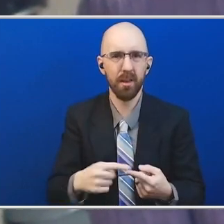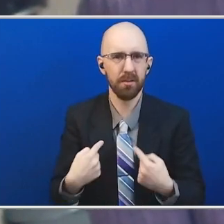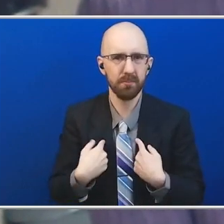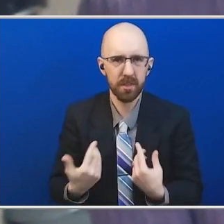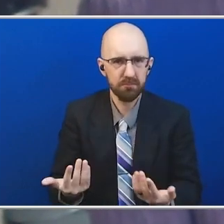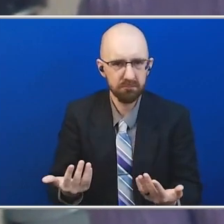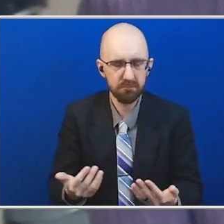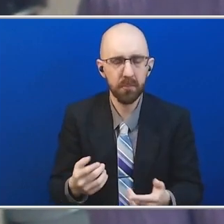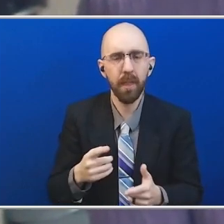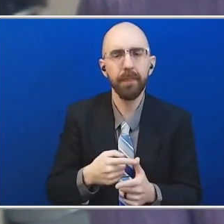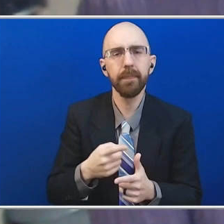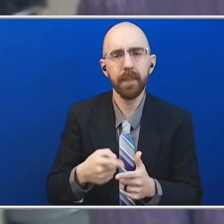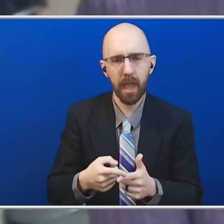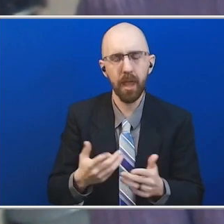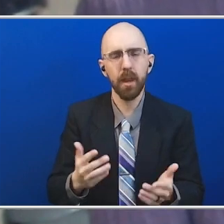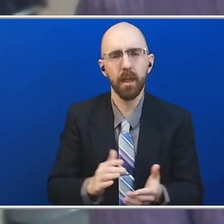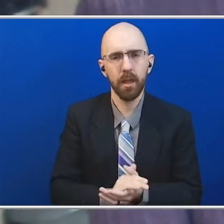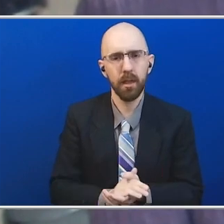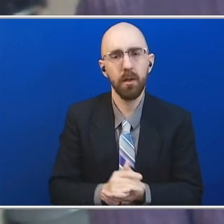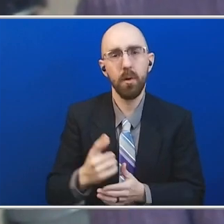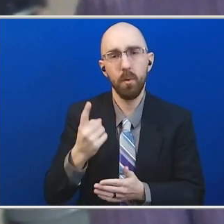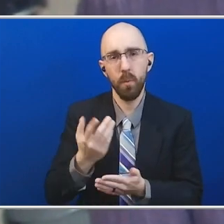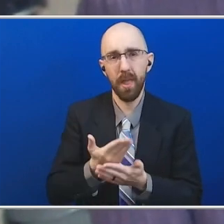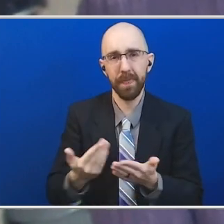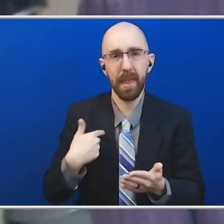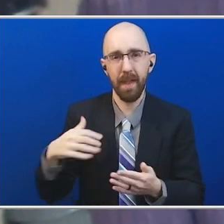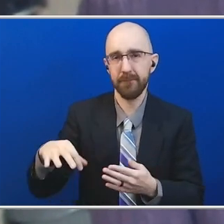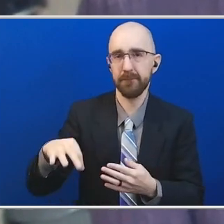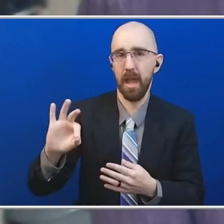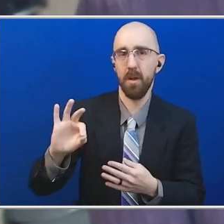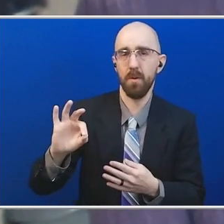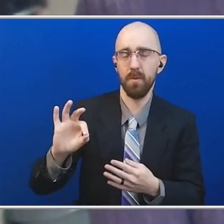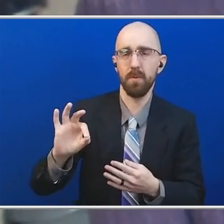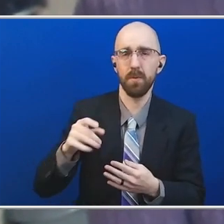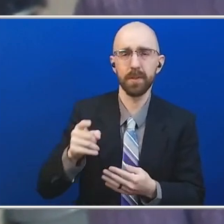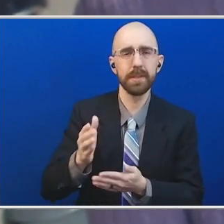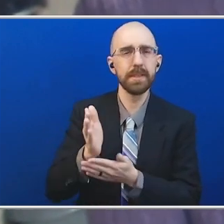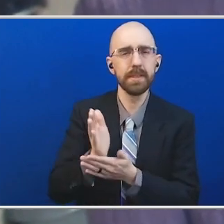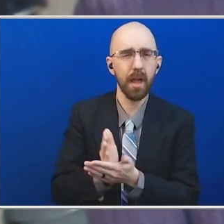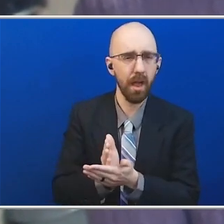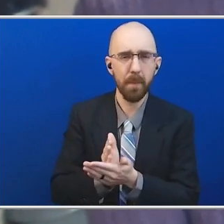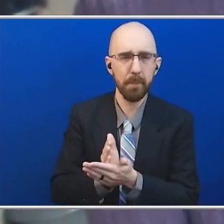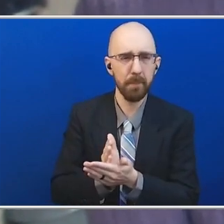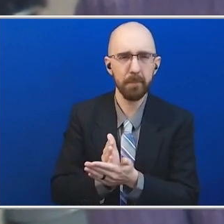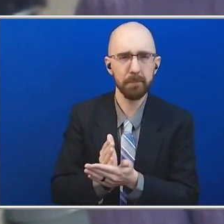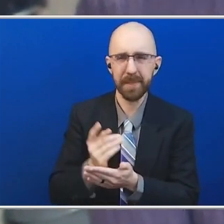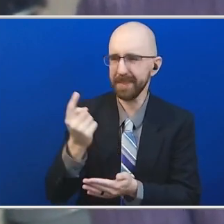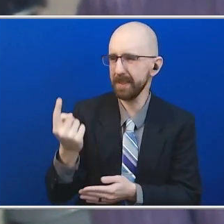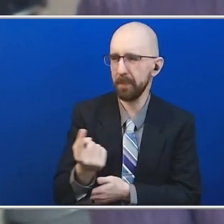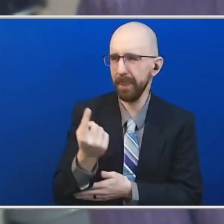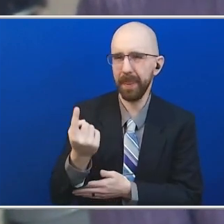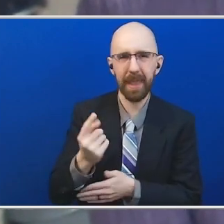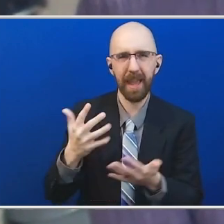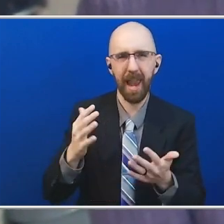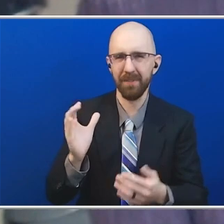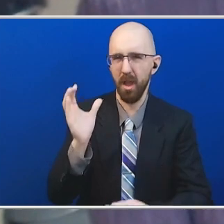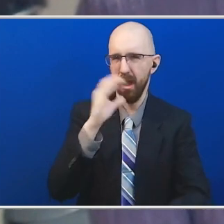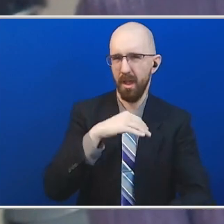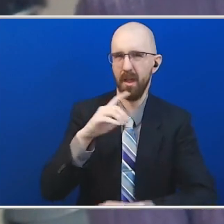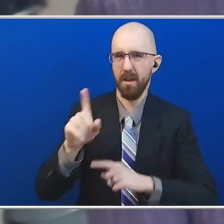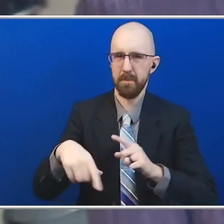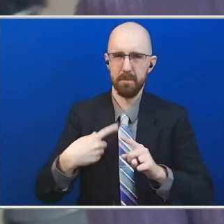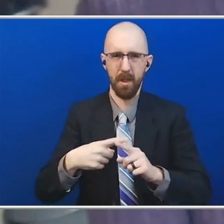then one thing that I found is there was something kind of odd about this